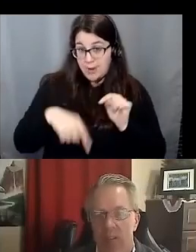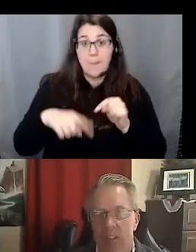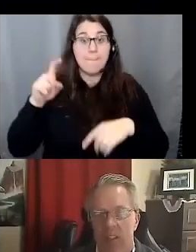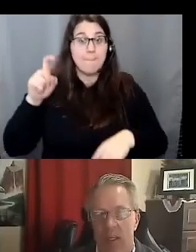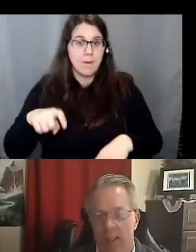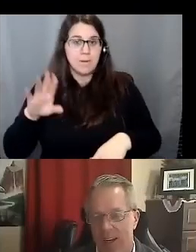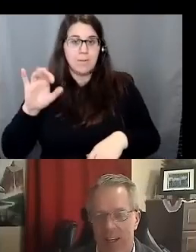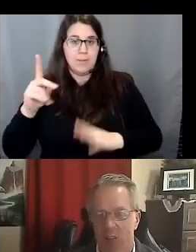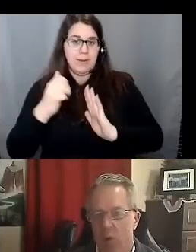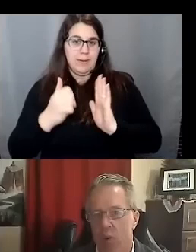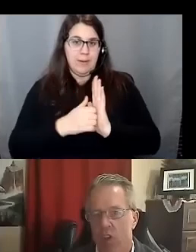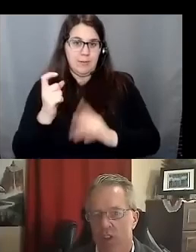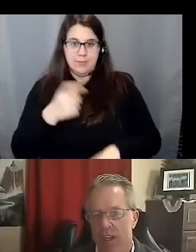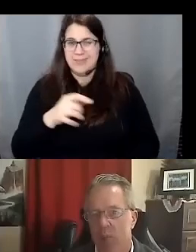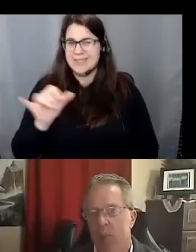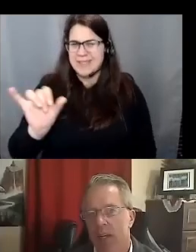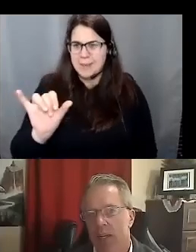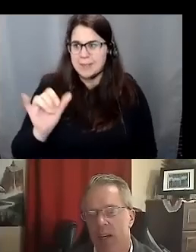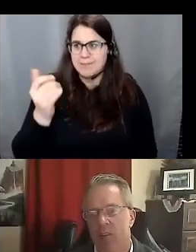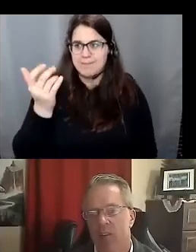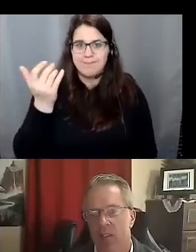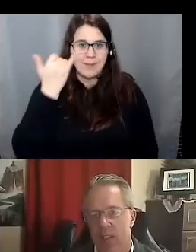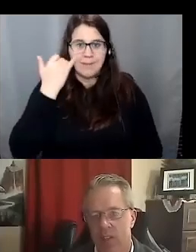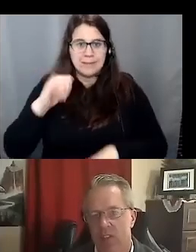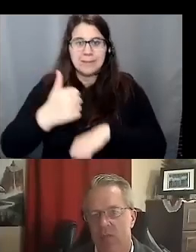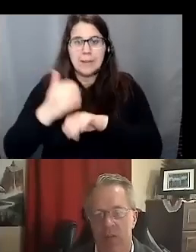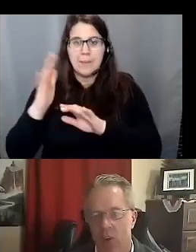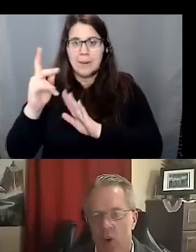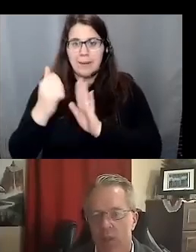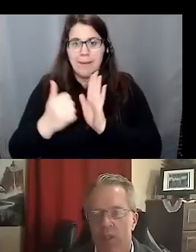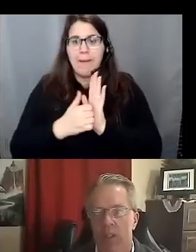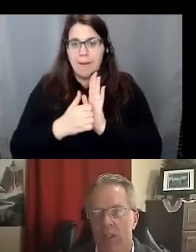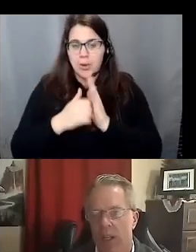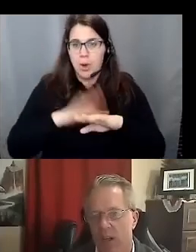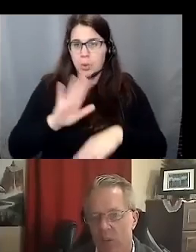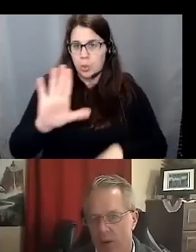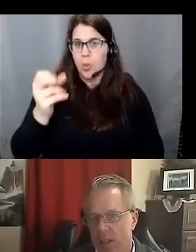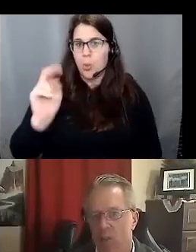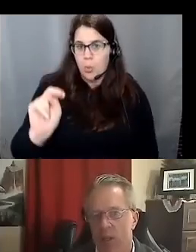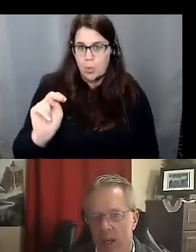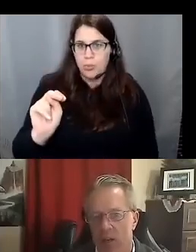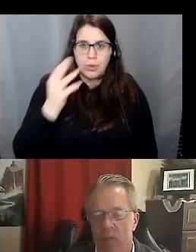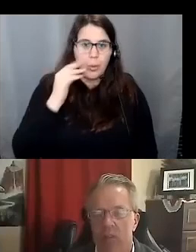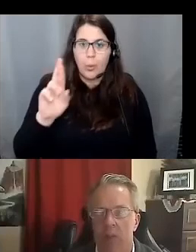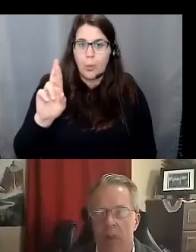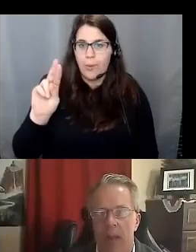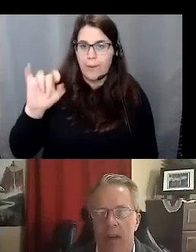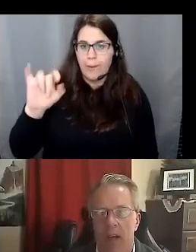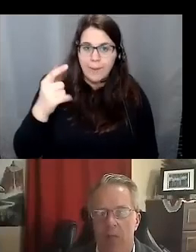account, kind of like you would when you're setting up a bank account in the system of your own, like a routing number and account